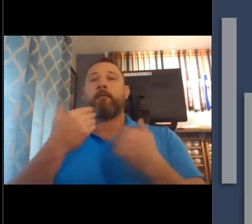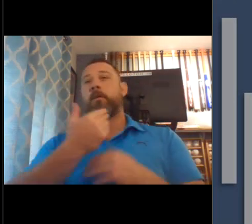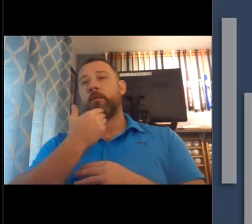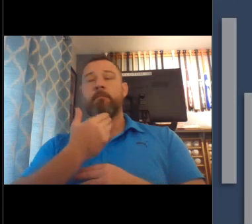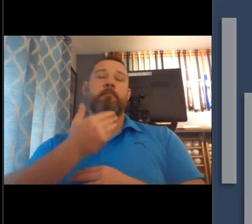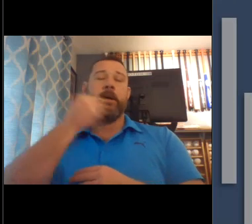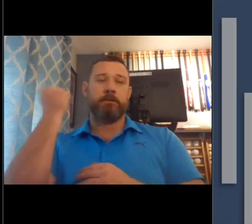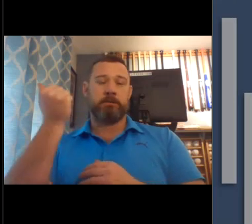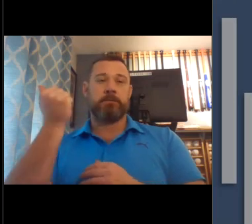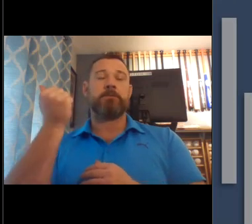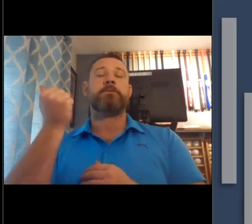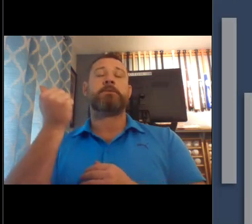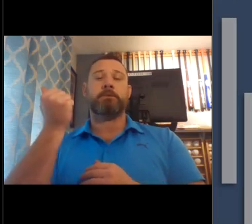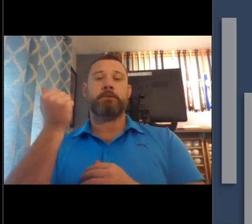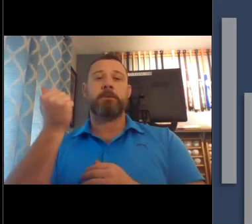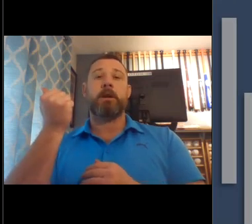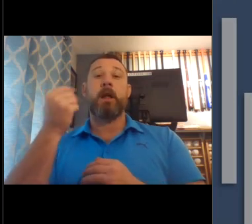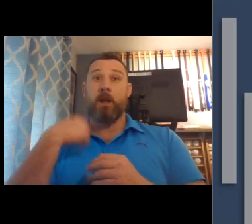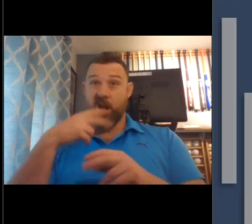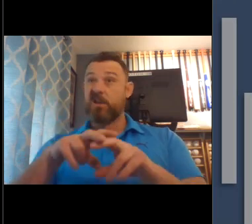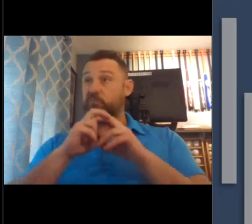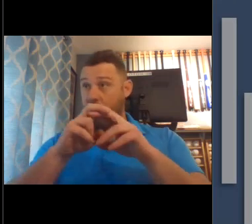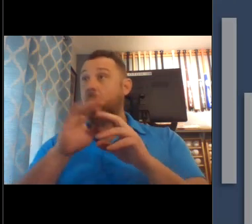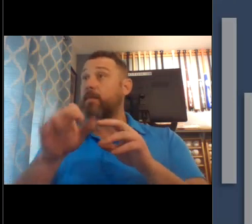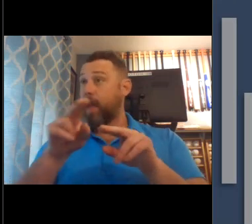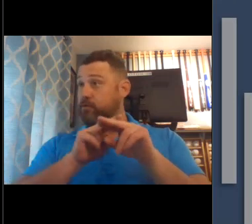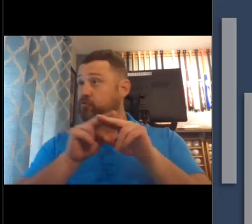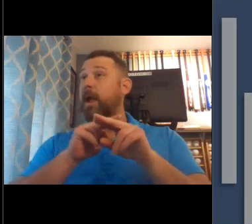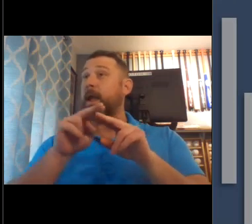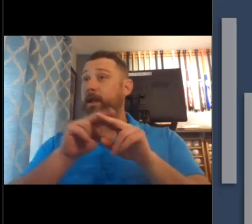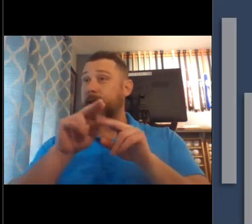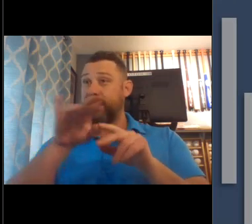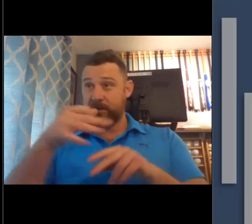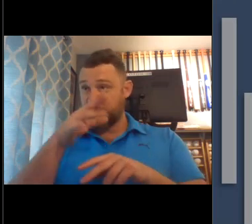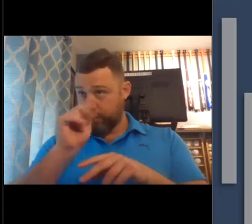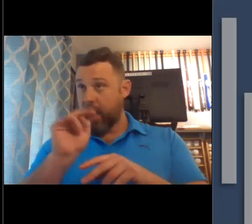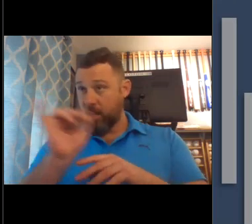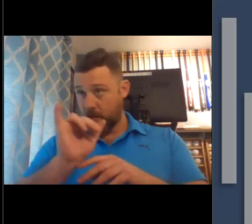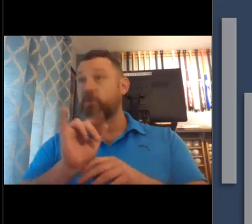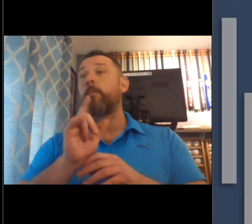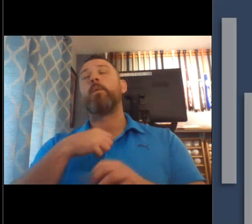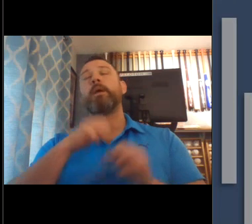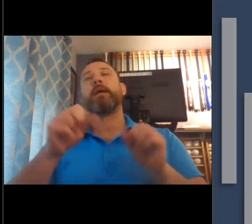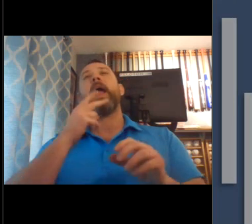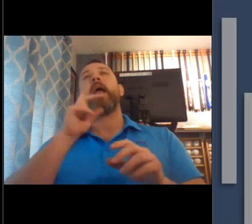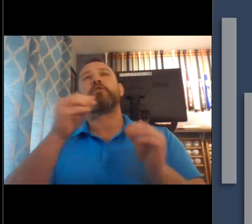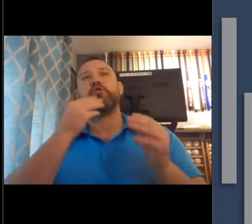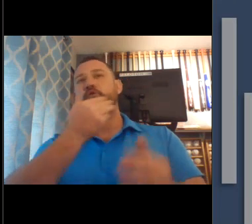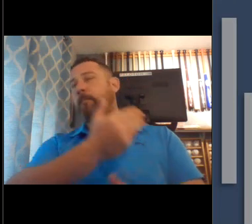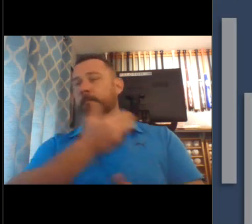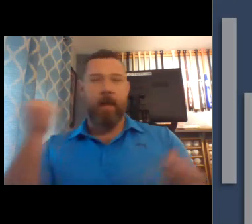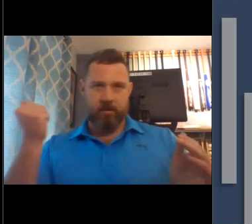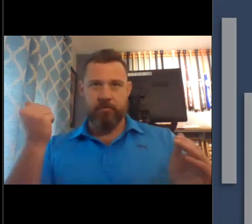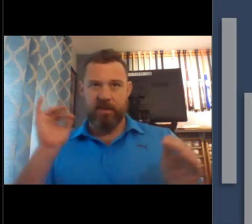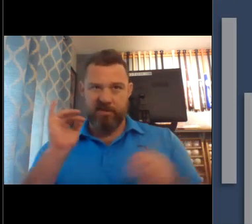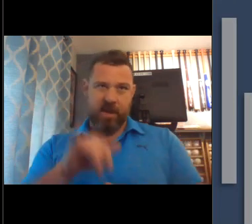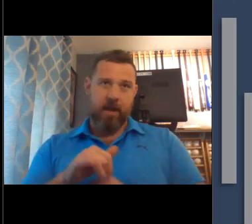And I did ride that train in Japan also, but we can do better, right, Brian? Where's Brian? We can do better than